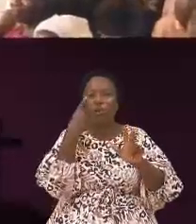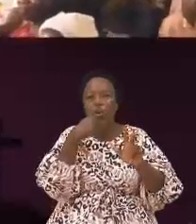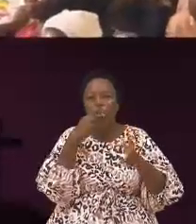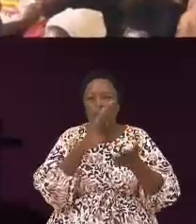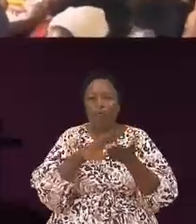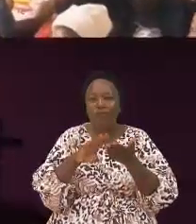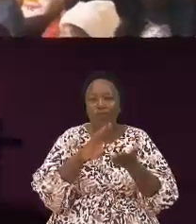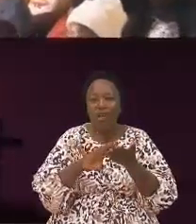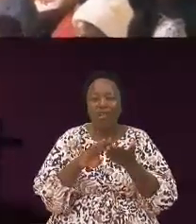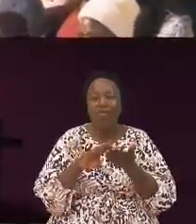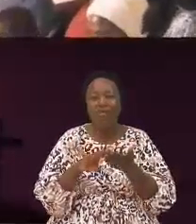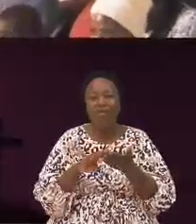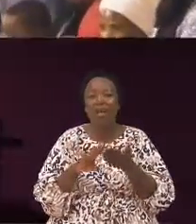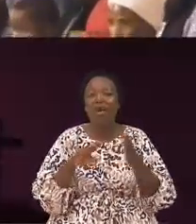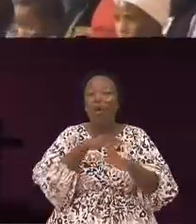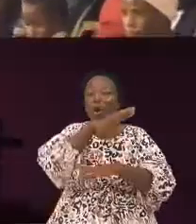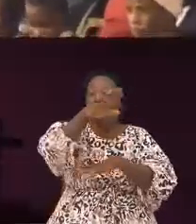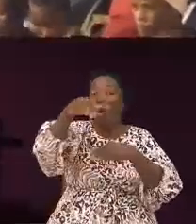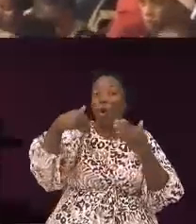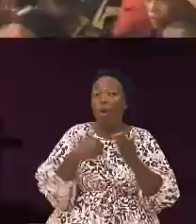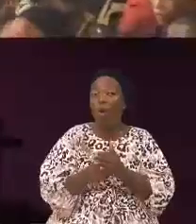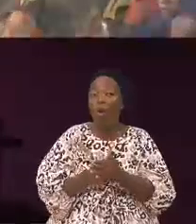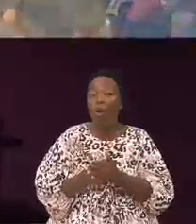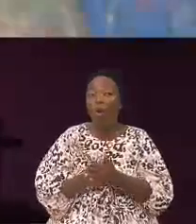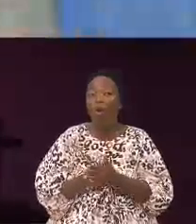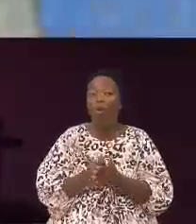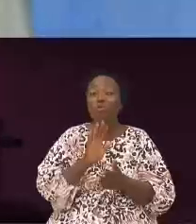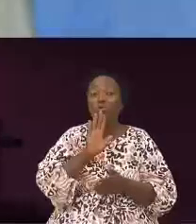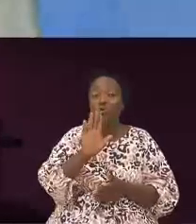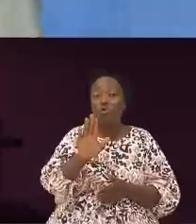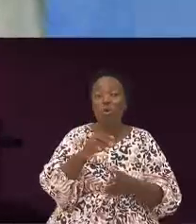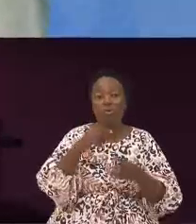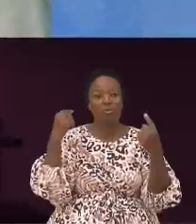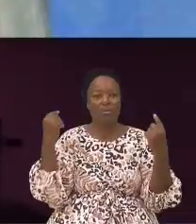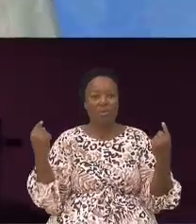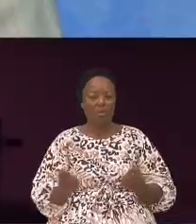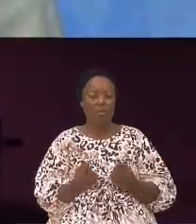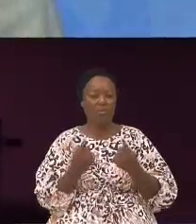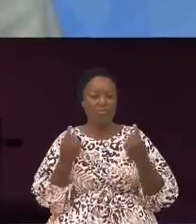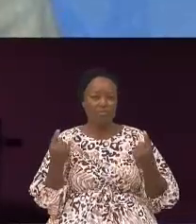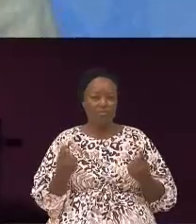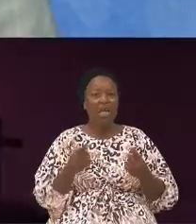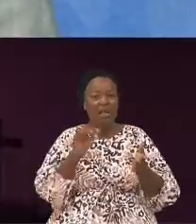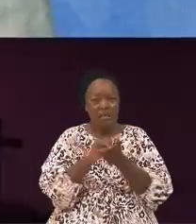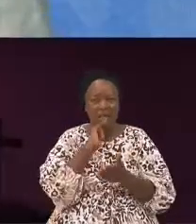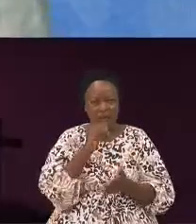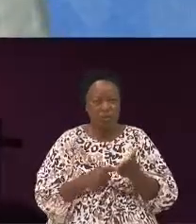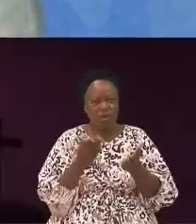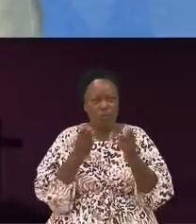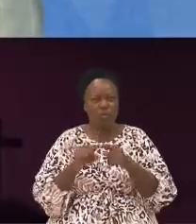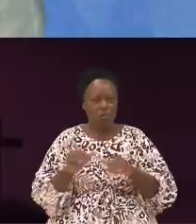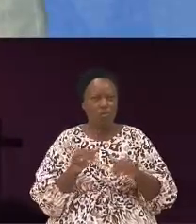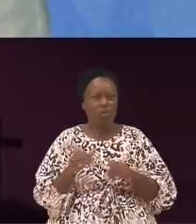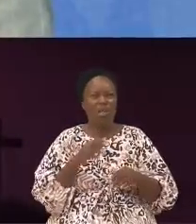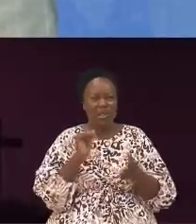from verse 3. It says, who forgiveth all